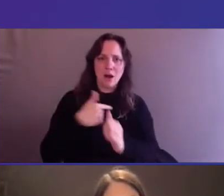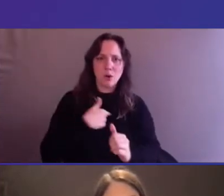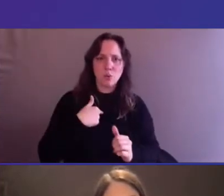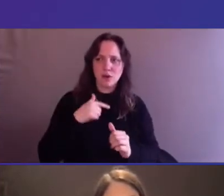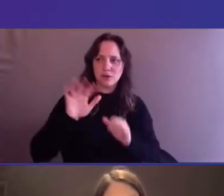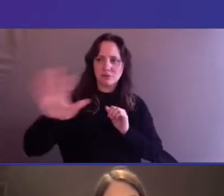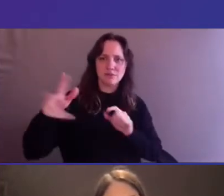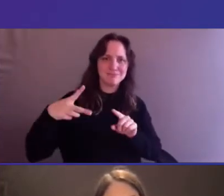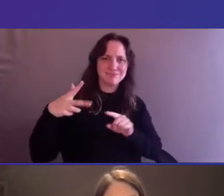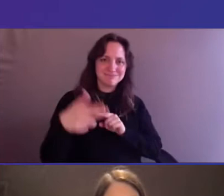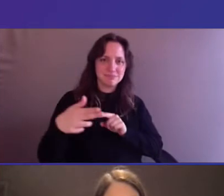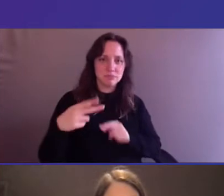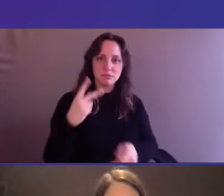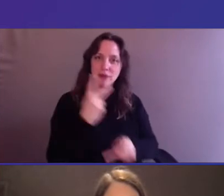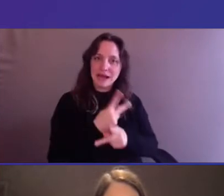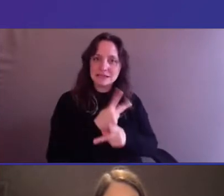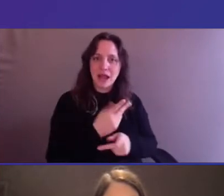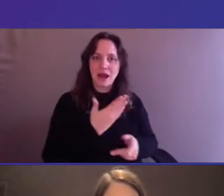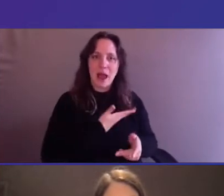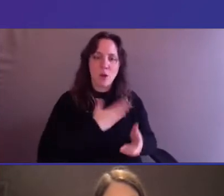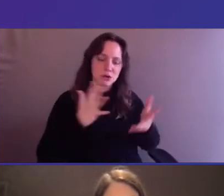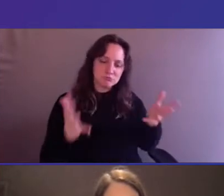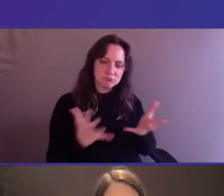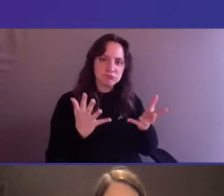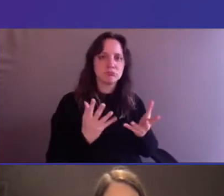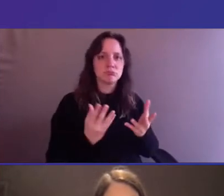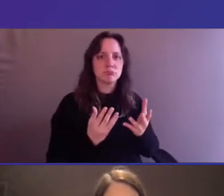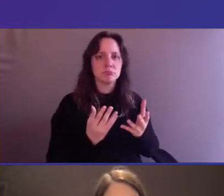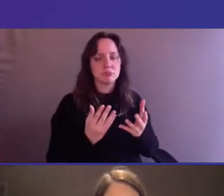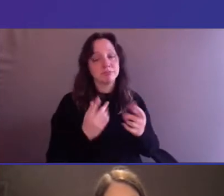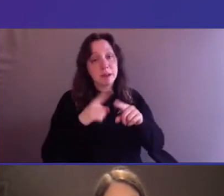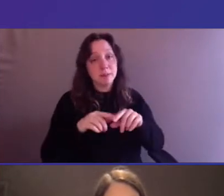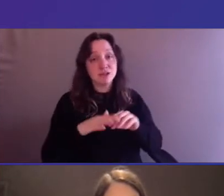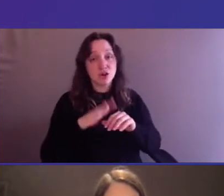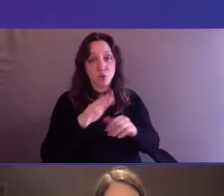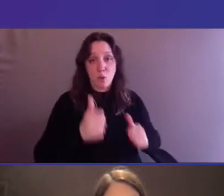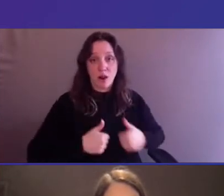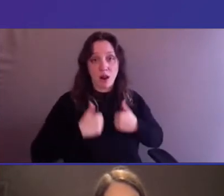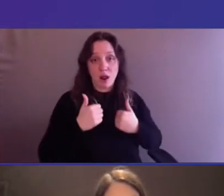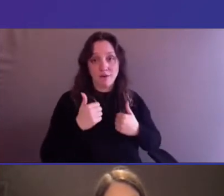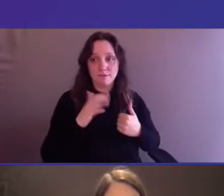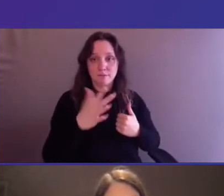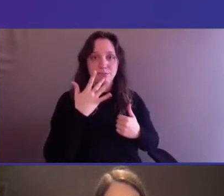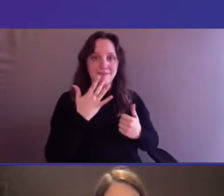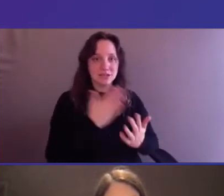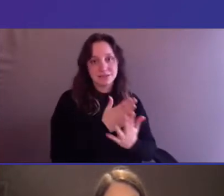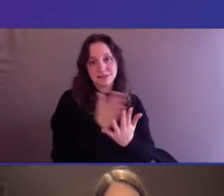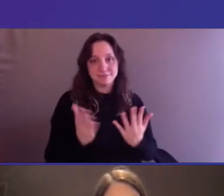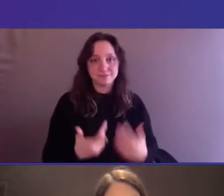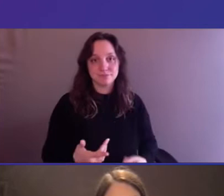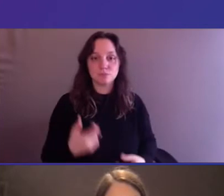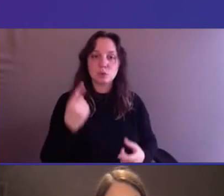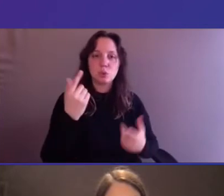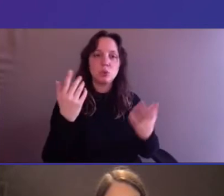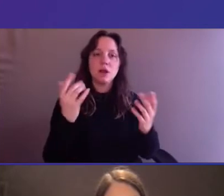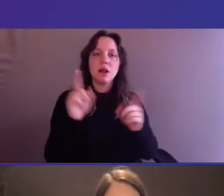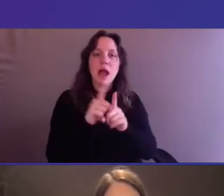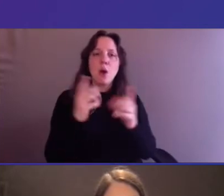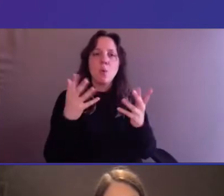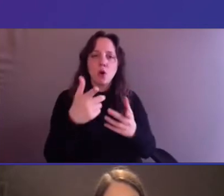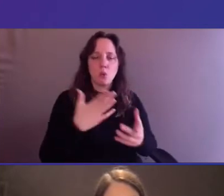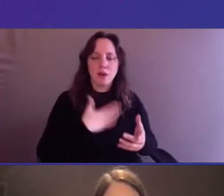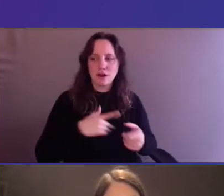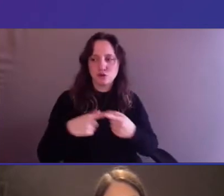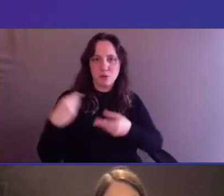that comes down to how you want to live your life and what you teach the young people, and the perpetuation